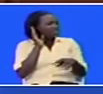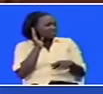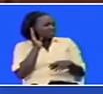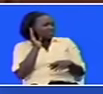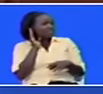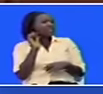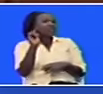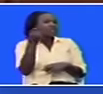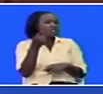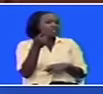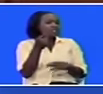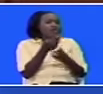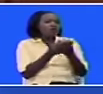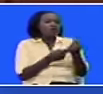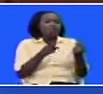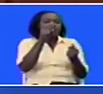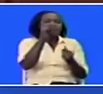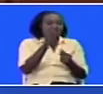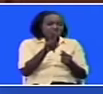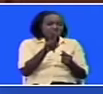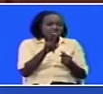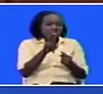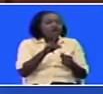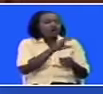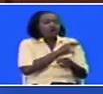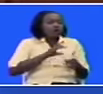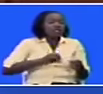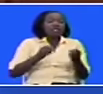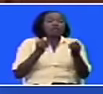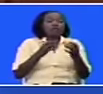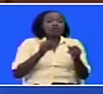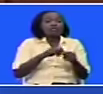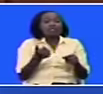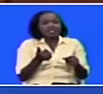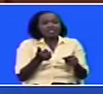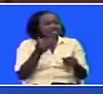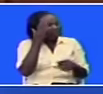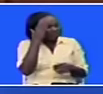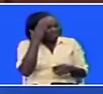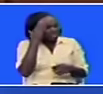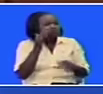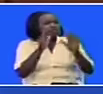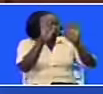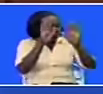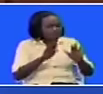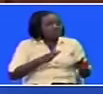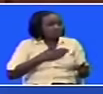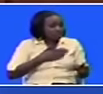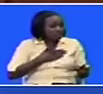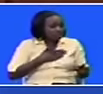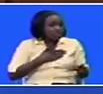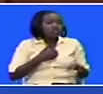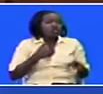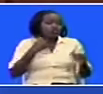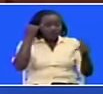Kenyans both on TV, in the committee, and in many other fora, I have realized, Mr. Speaker, that it was necessary for us to commit this